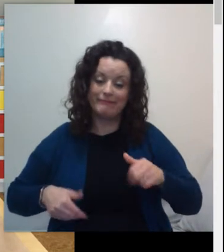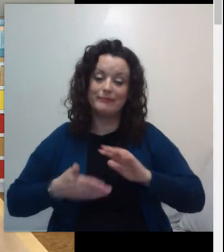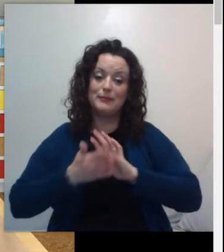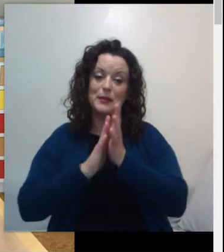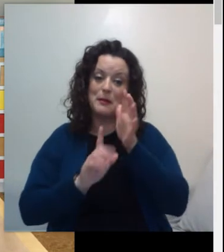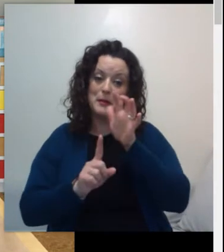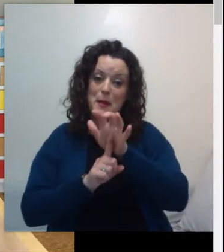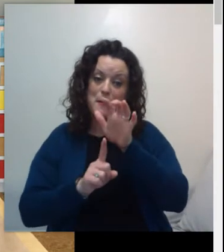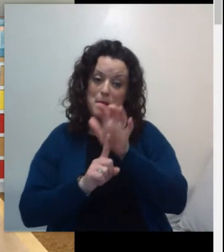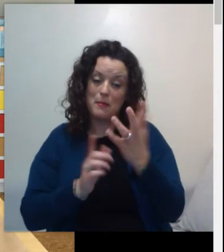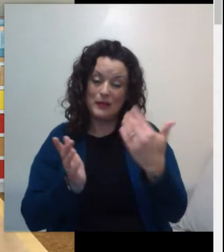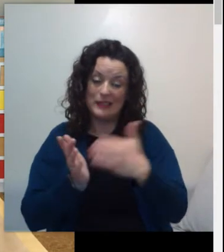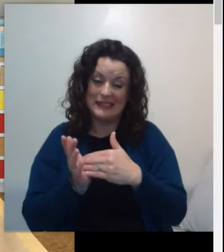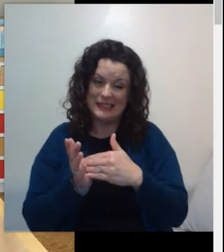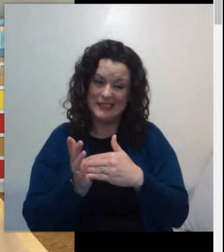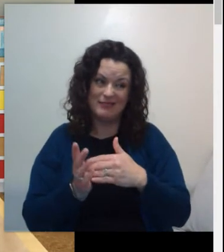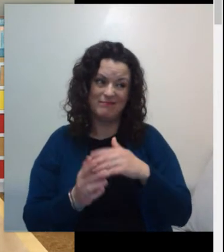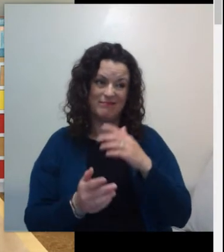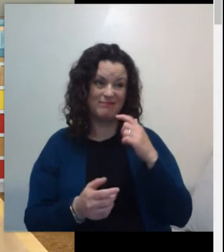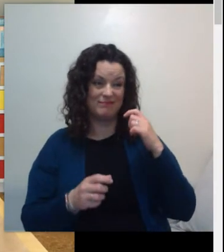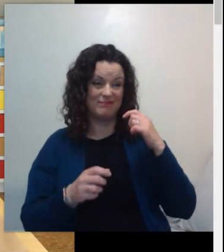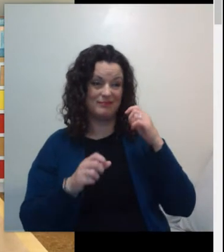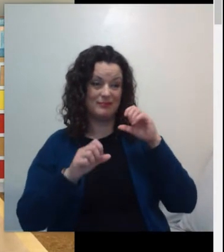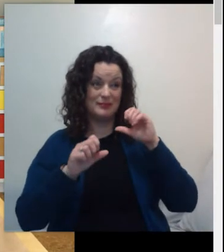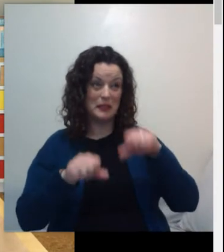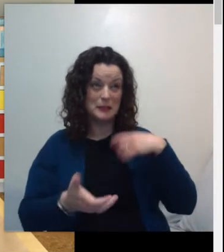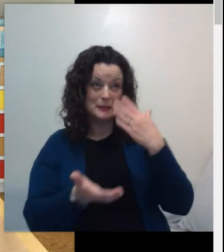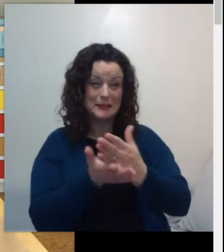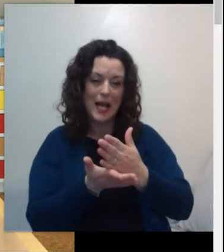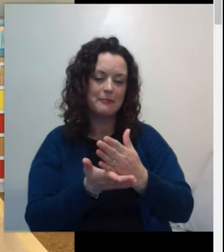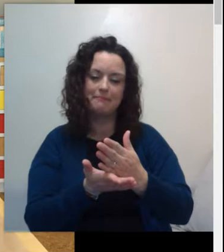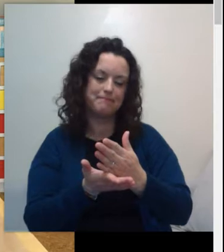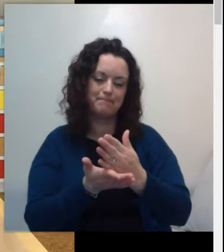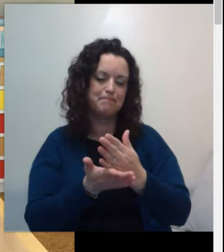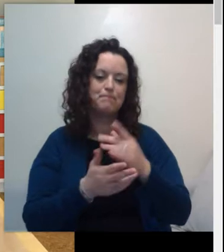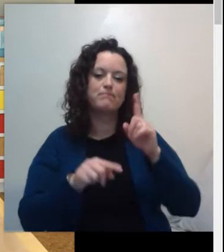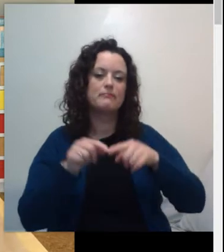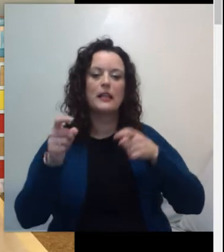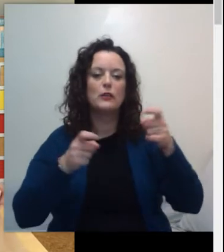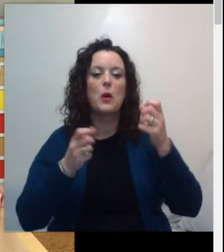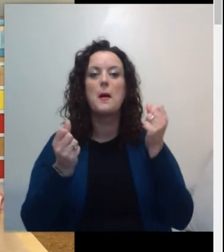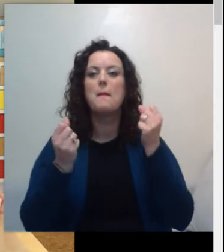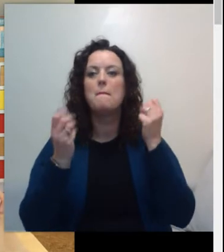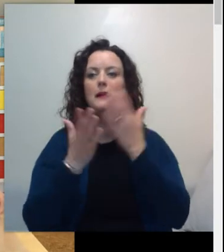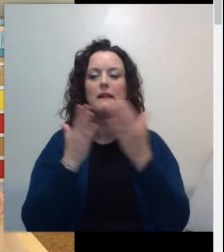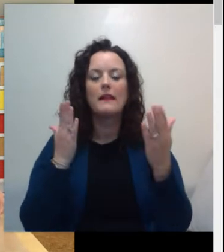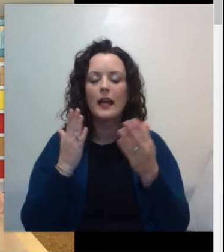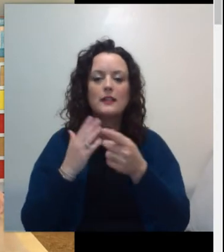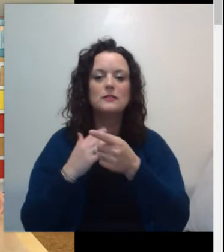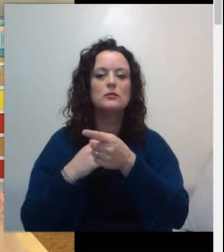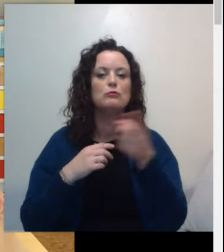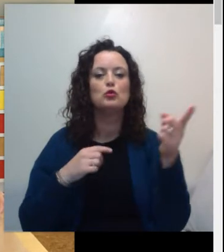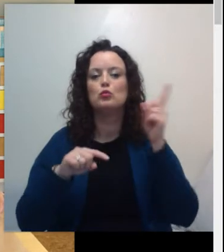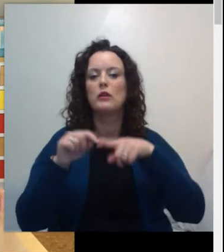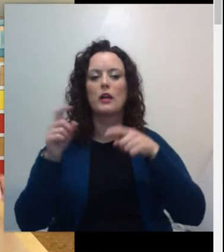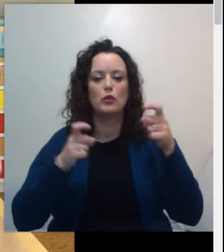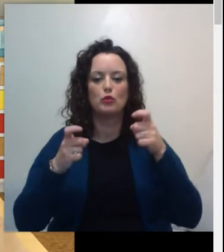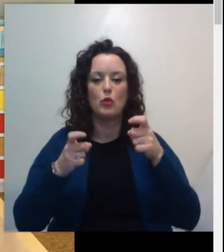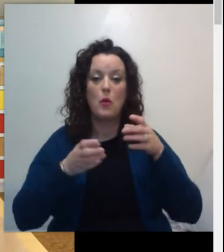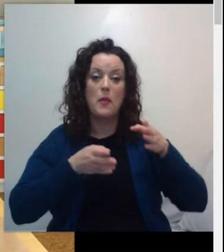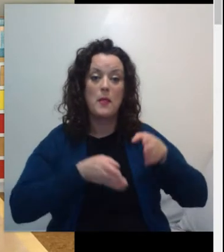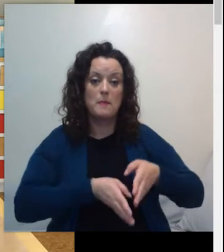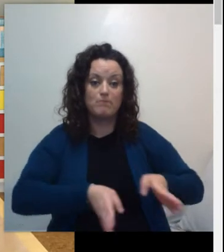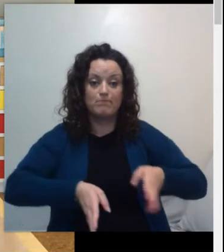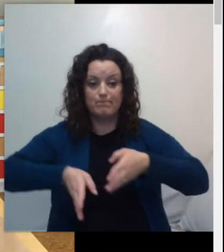There's nothing I can do about that. You know, a lot of things in this world you can't control, and bell bottoms being popular again is one of